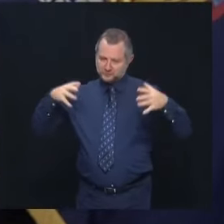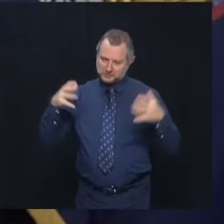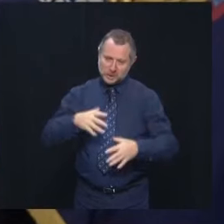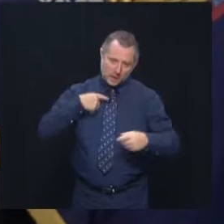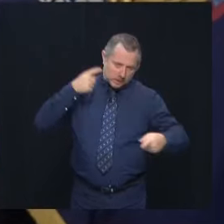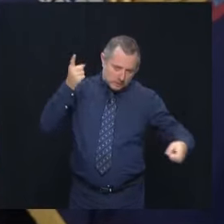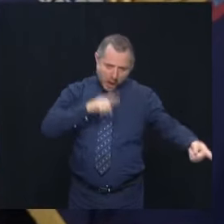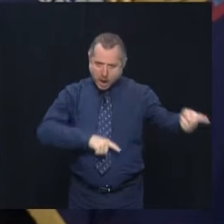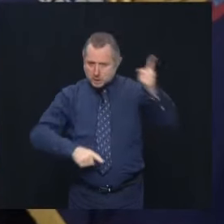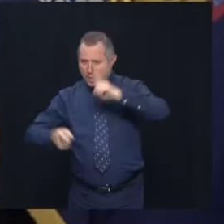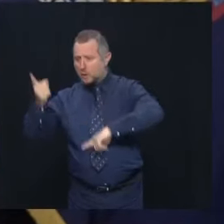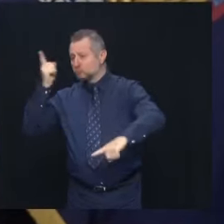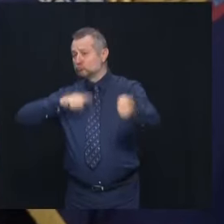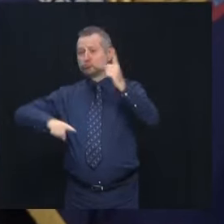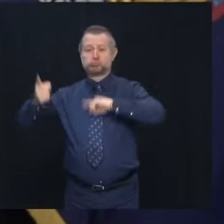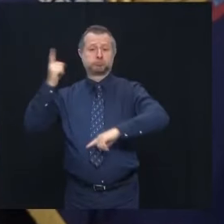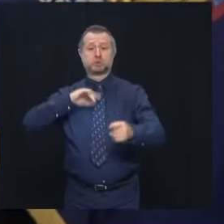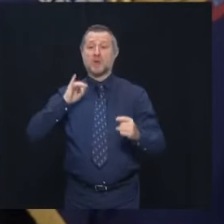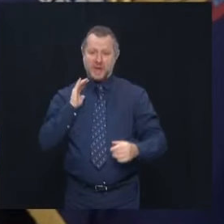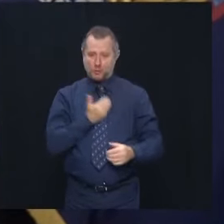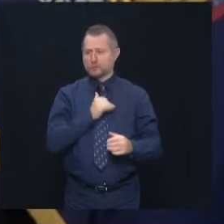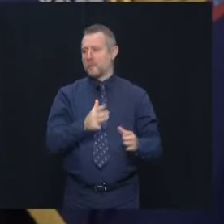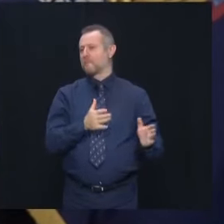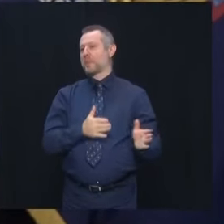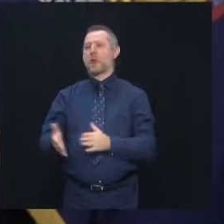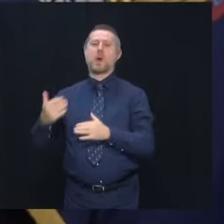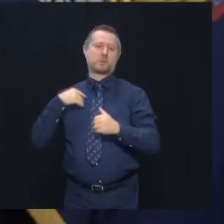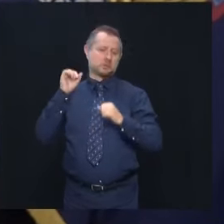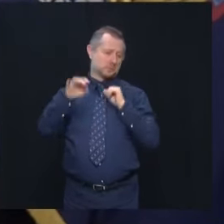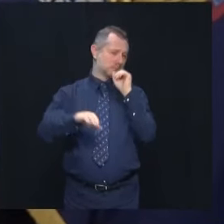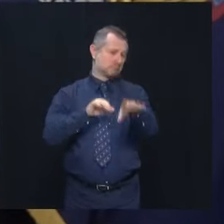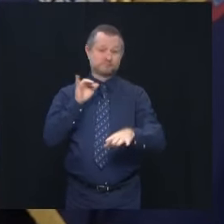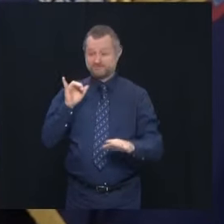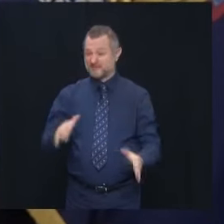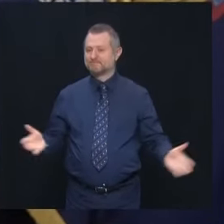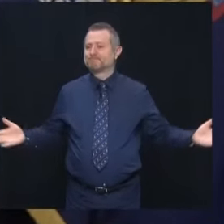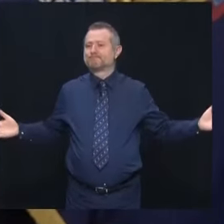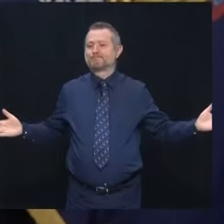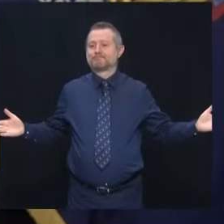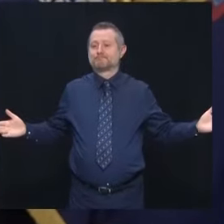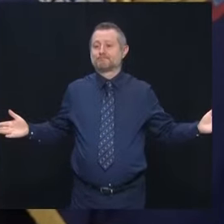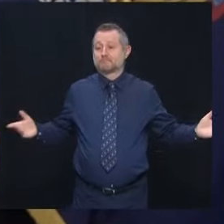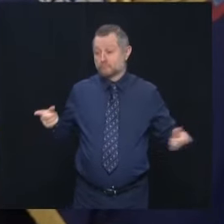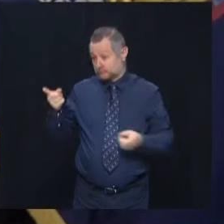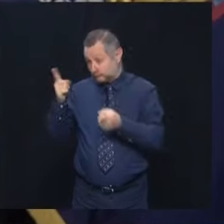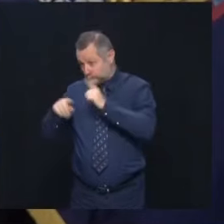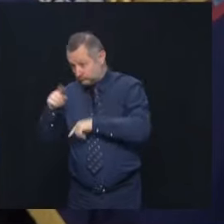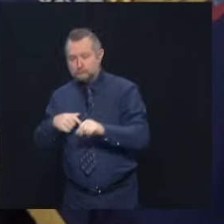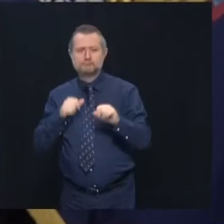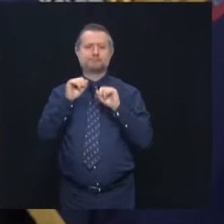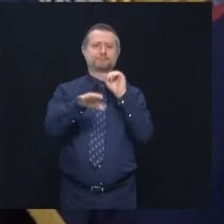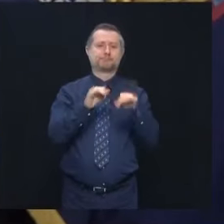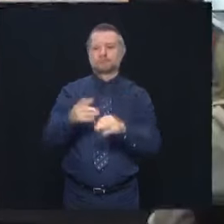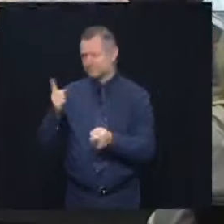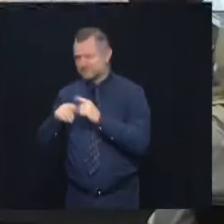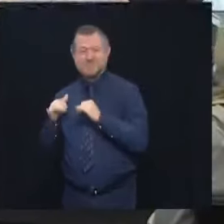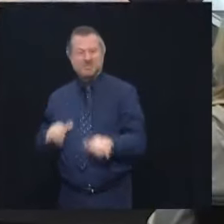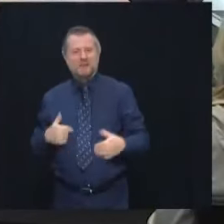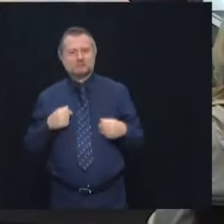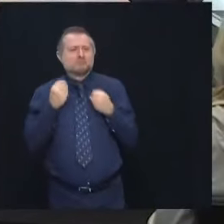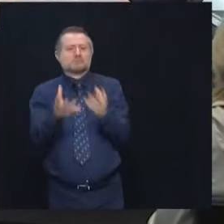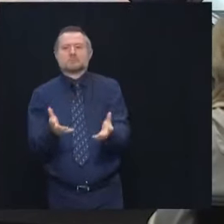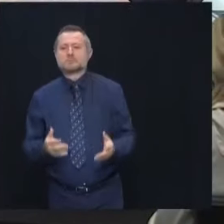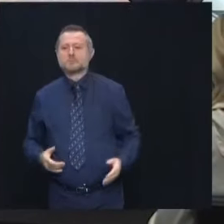would do. This is the plan of action. You were hearing it as soon as I could get it to you. Governor, what kind